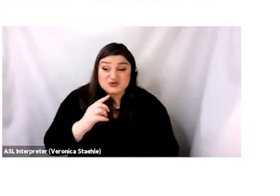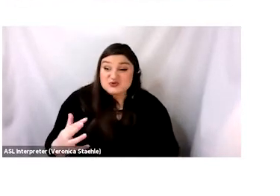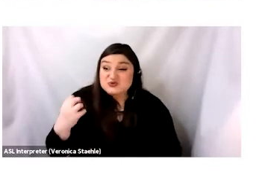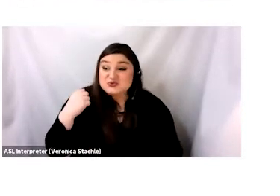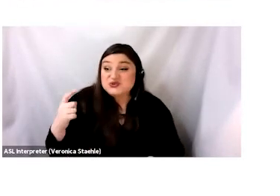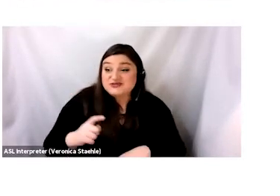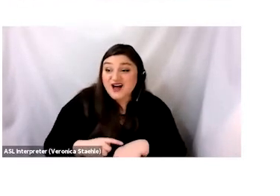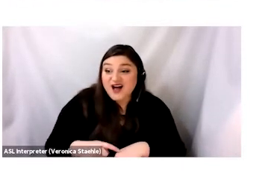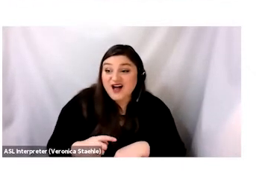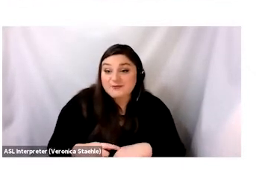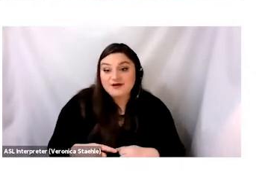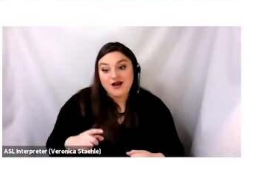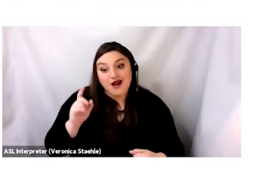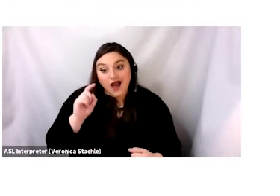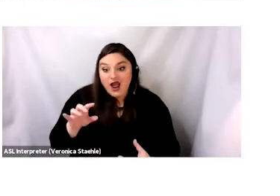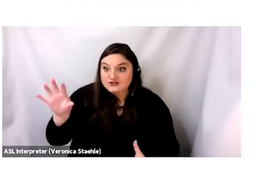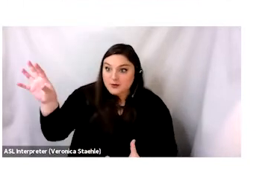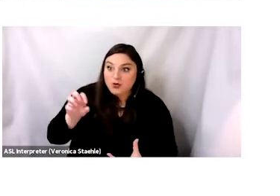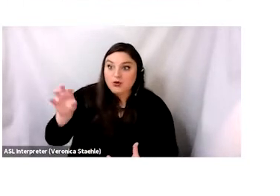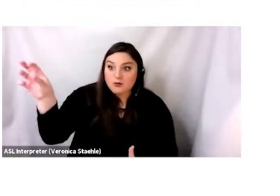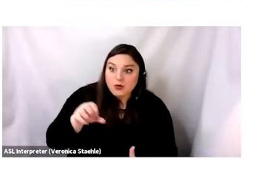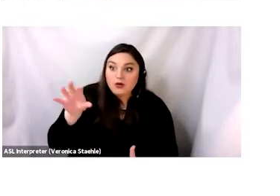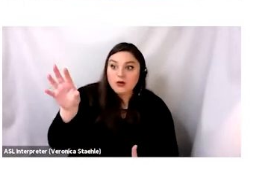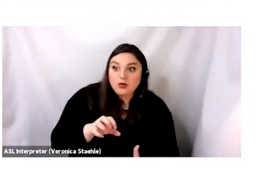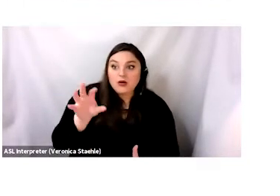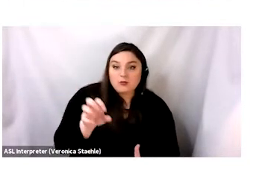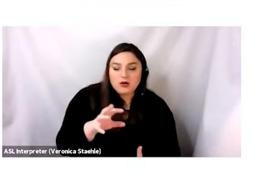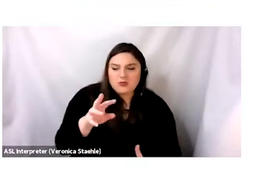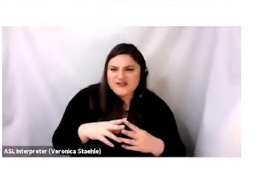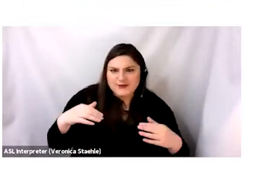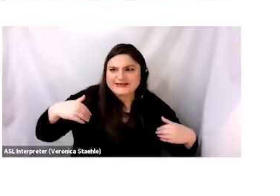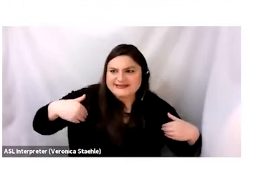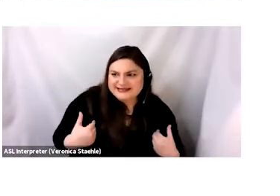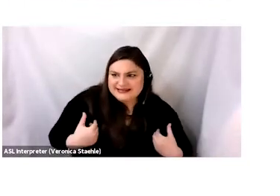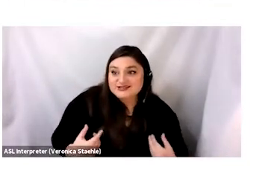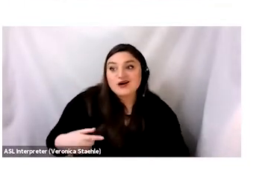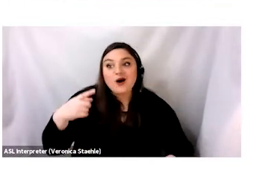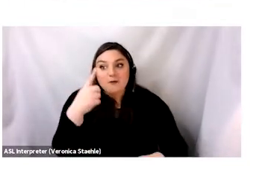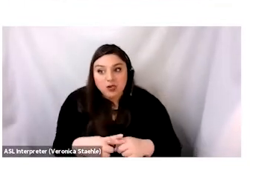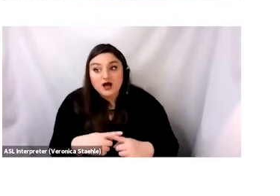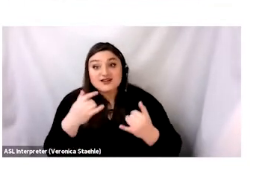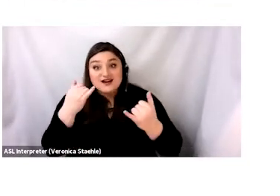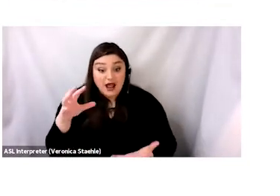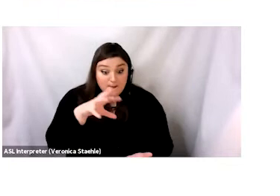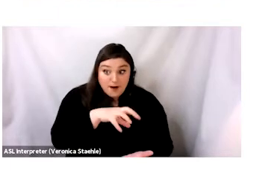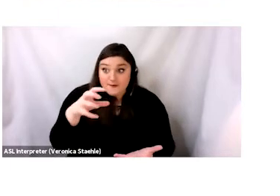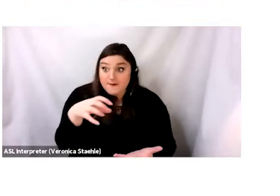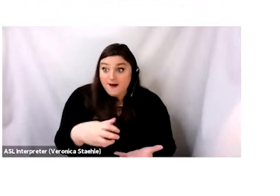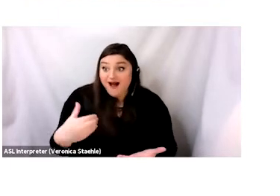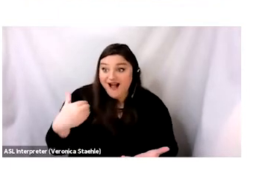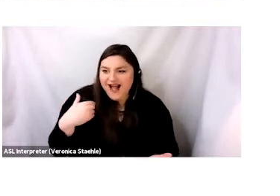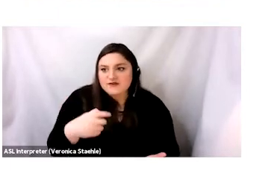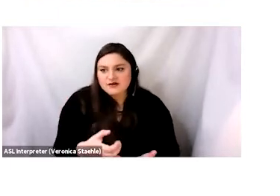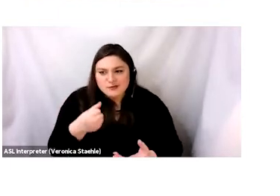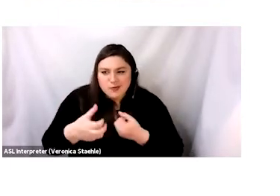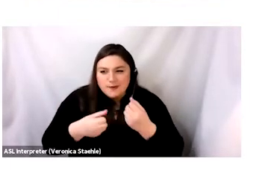the fields gathering the bolls, and even more tedious attempting to separate the dark color seed from the cotton lint. Separation